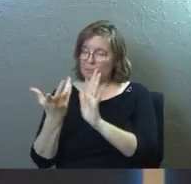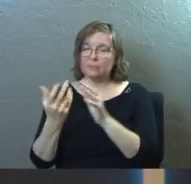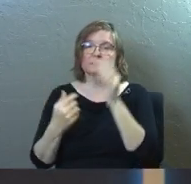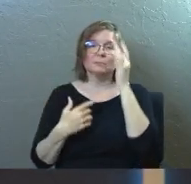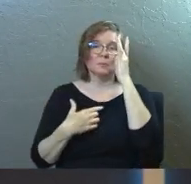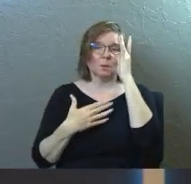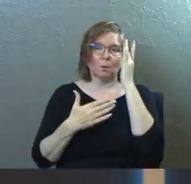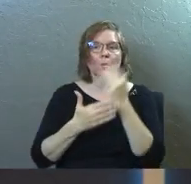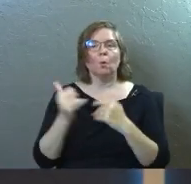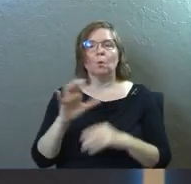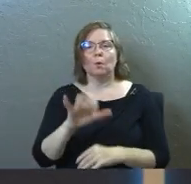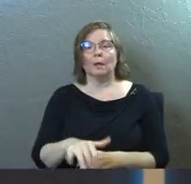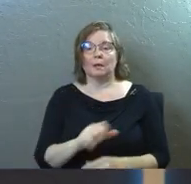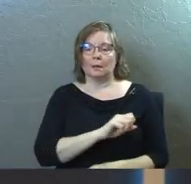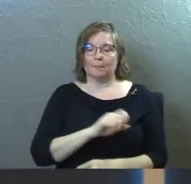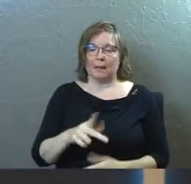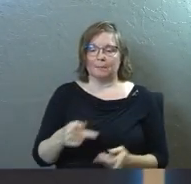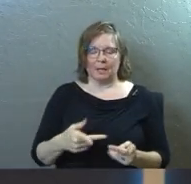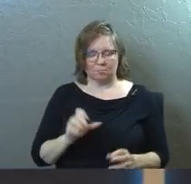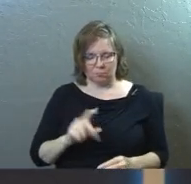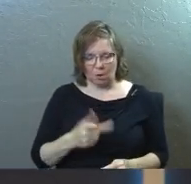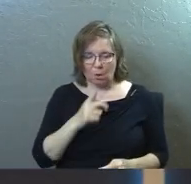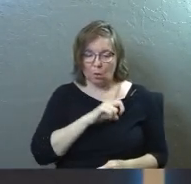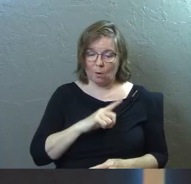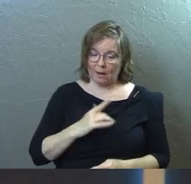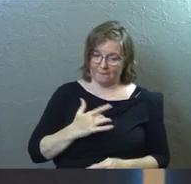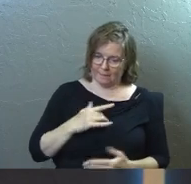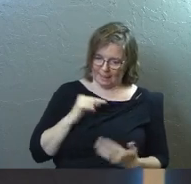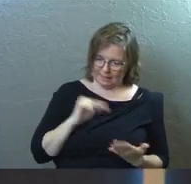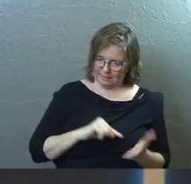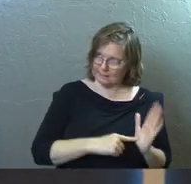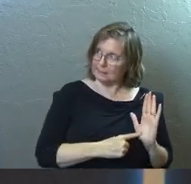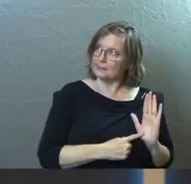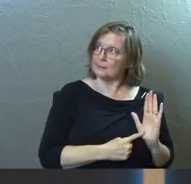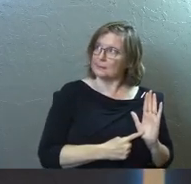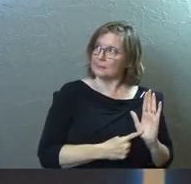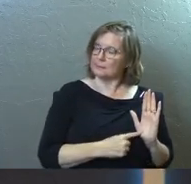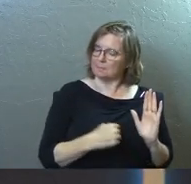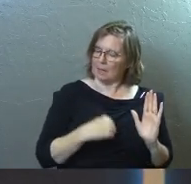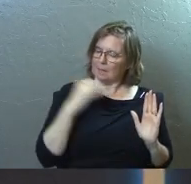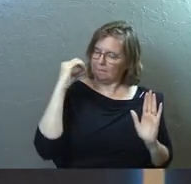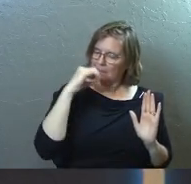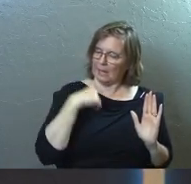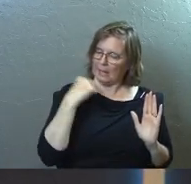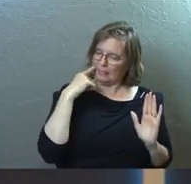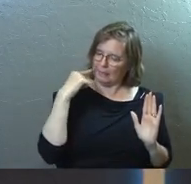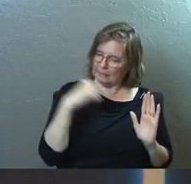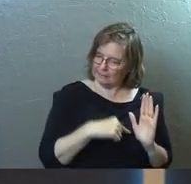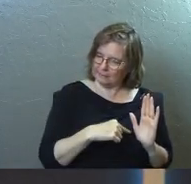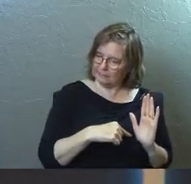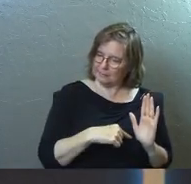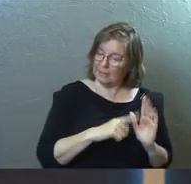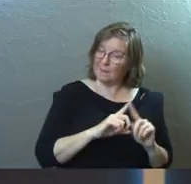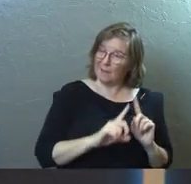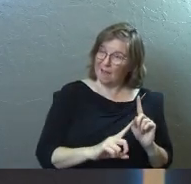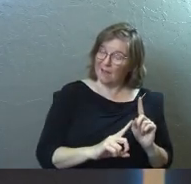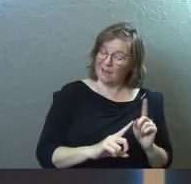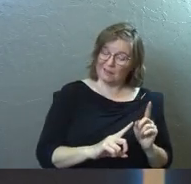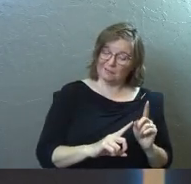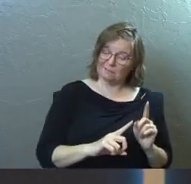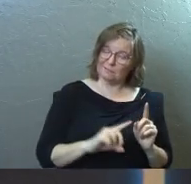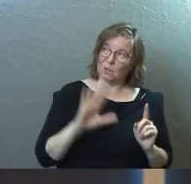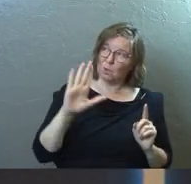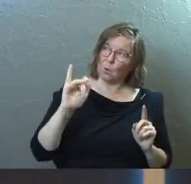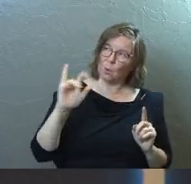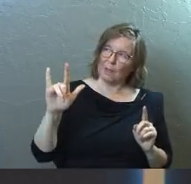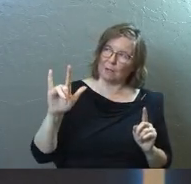So we're called to do that, to get back to this place and go, all right, Lord, here's how I feel about this. Here's what I think about this. And to go, but ultimately, your